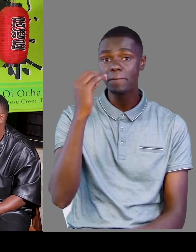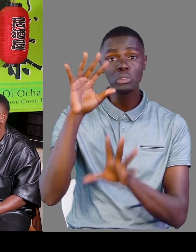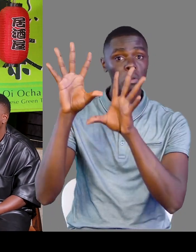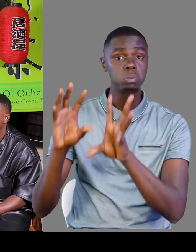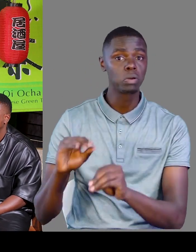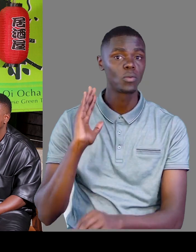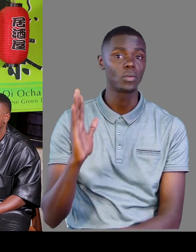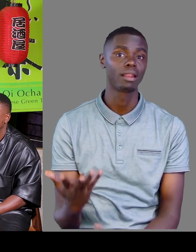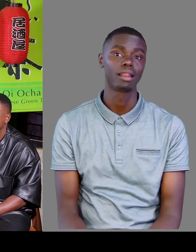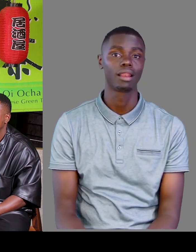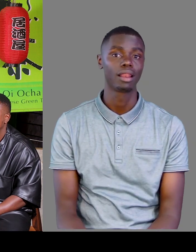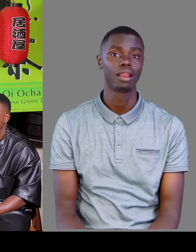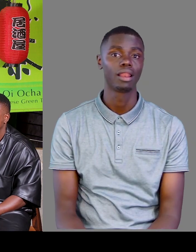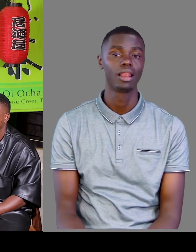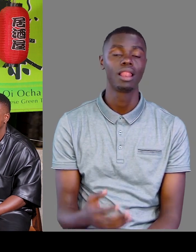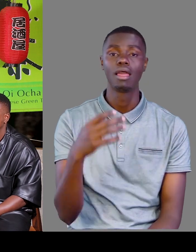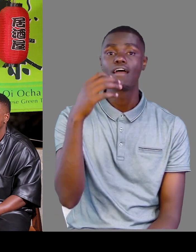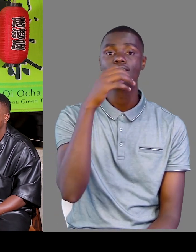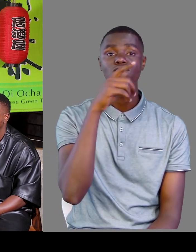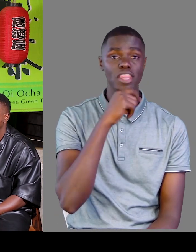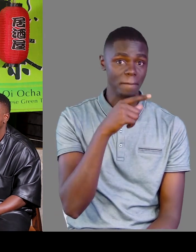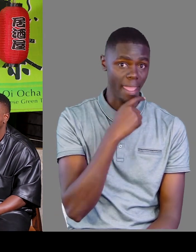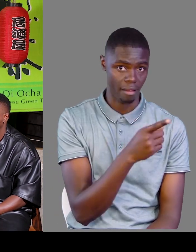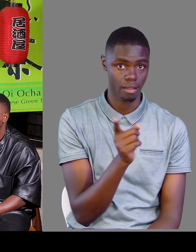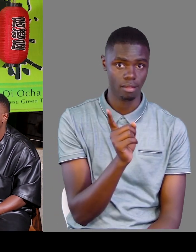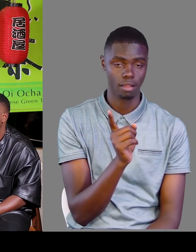fades. And for the